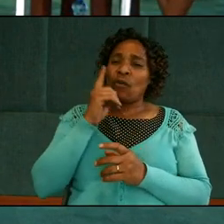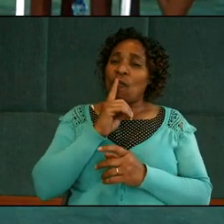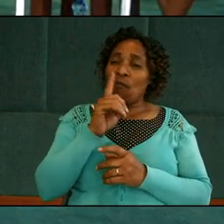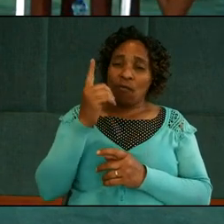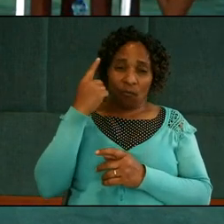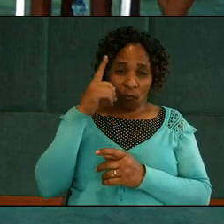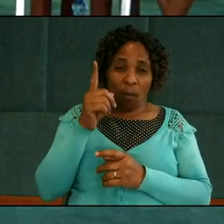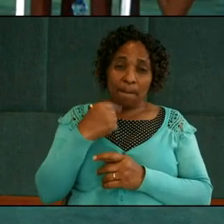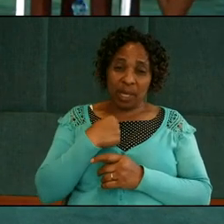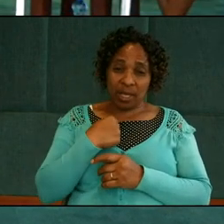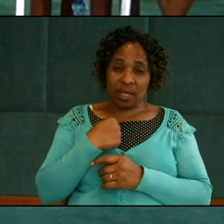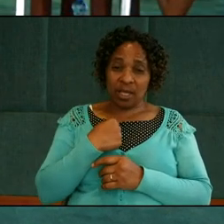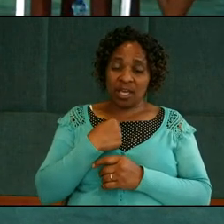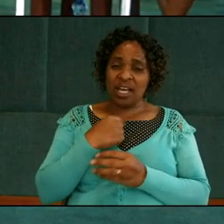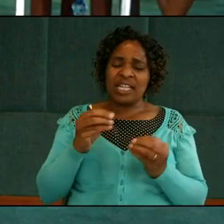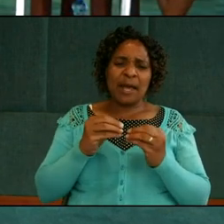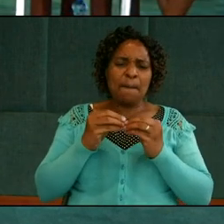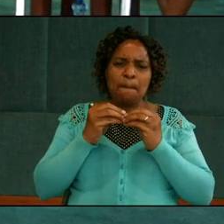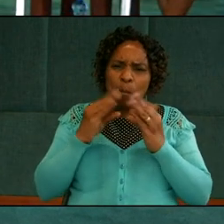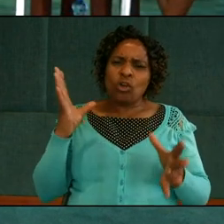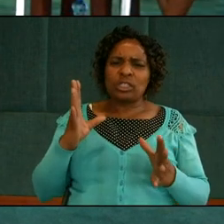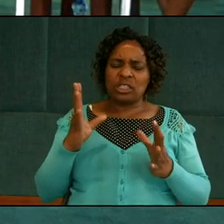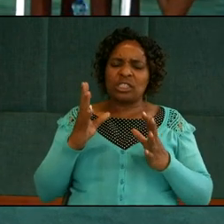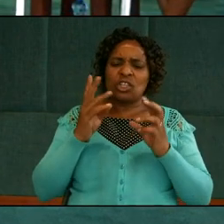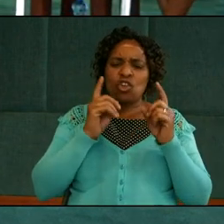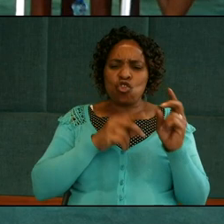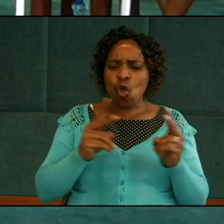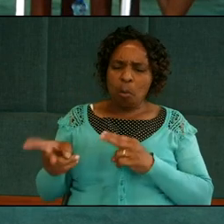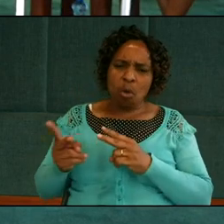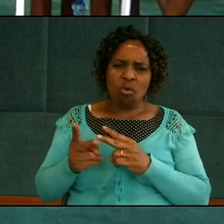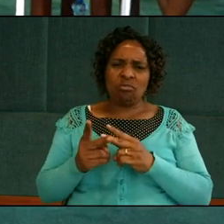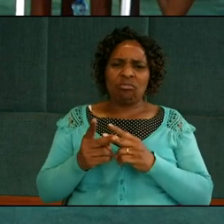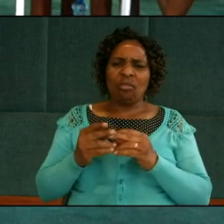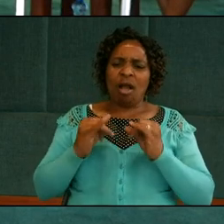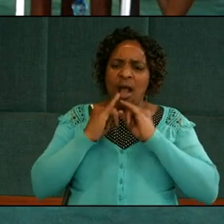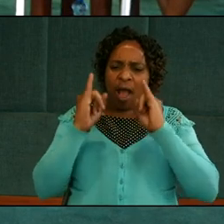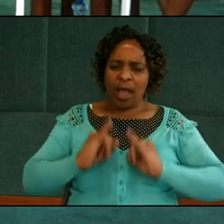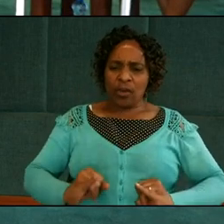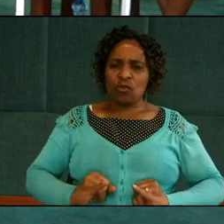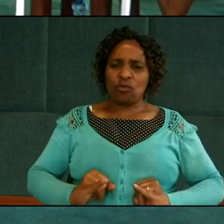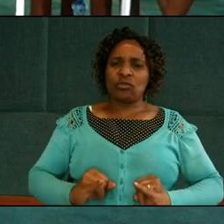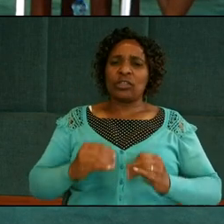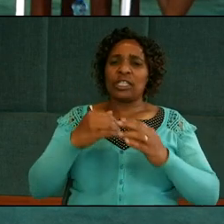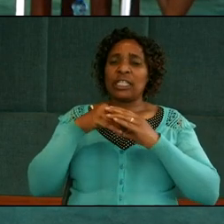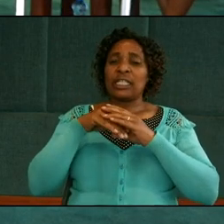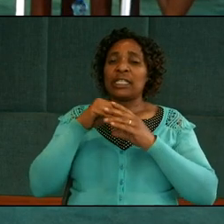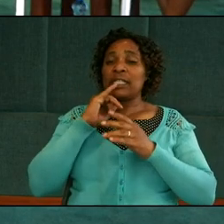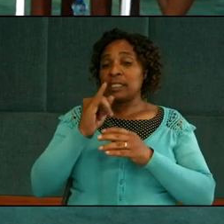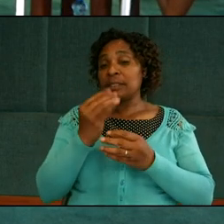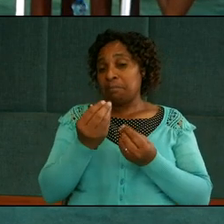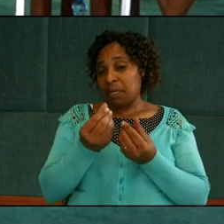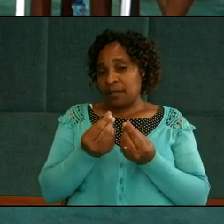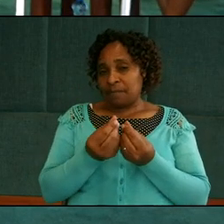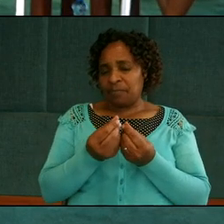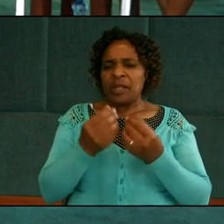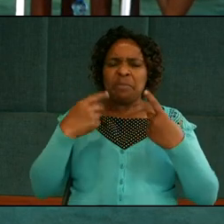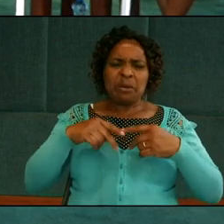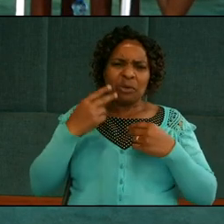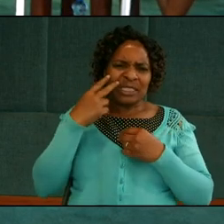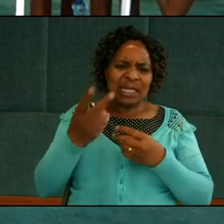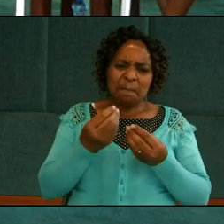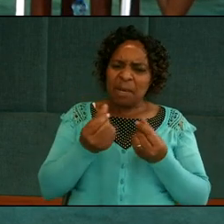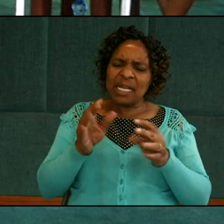the most common idol today is money, because people see money as everything, which is